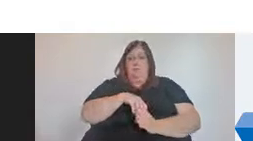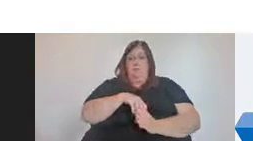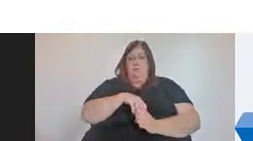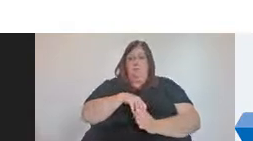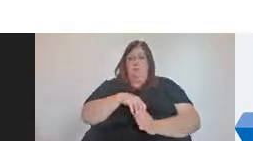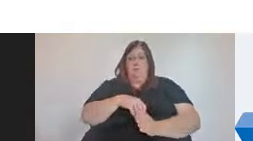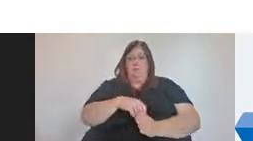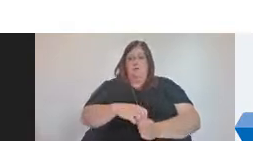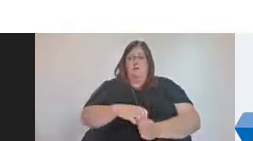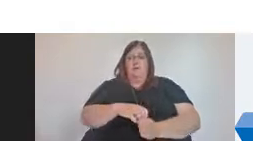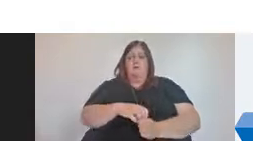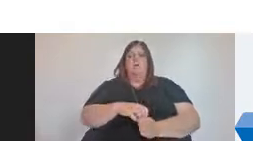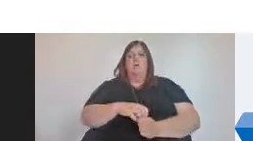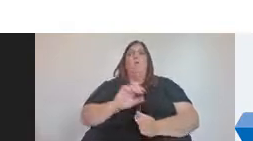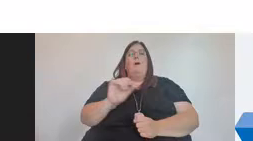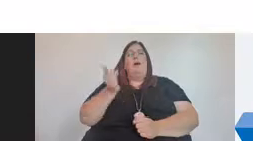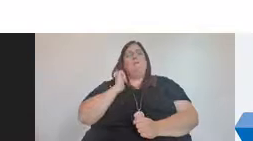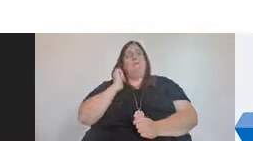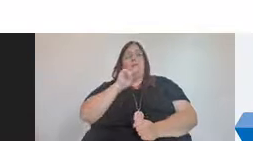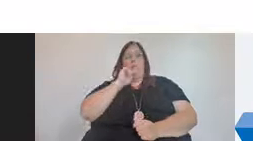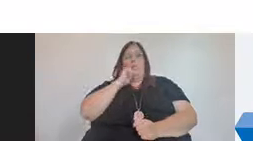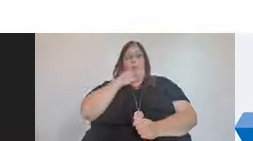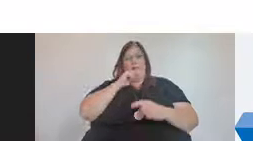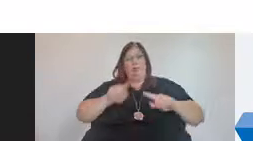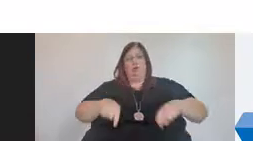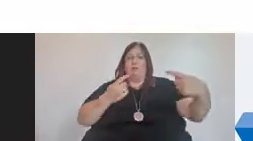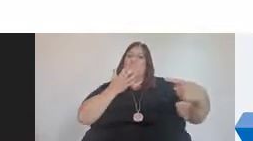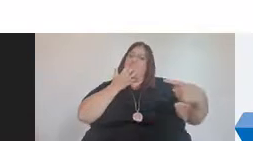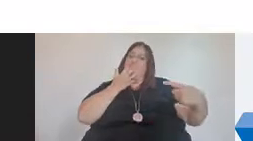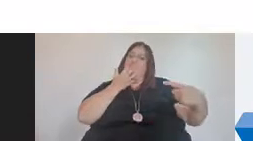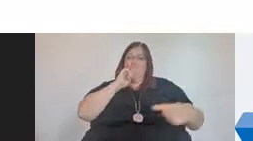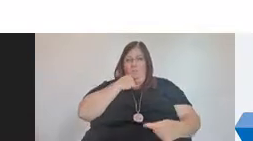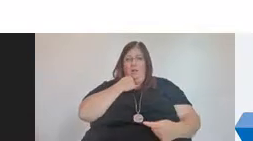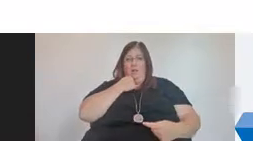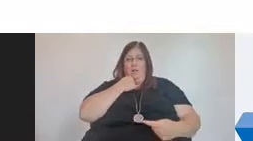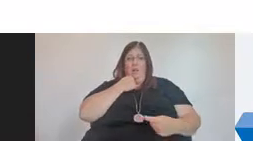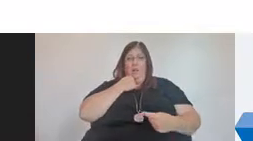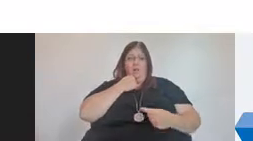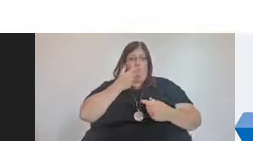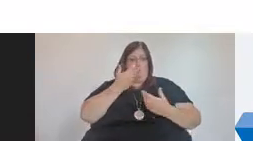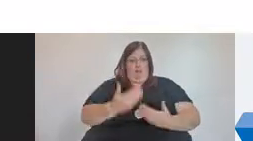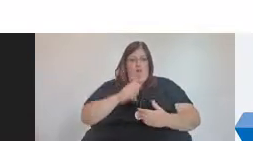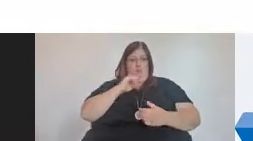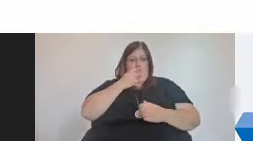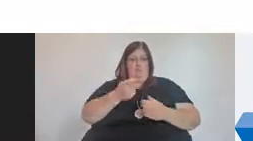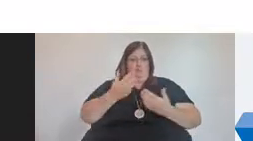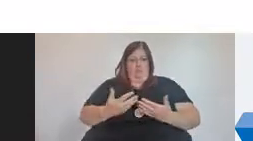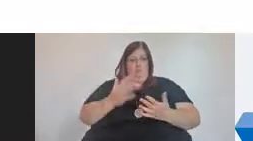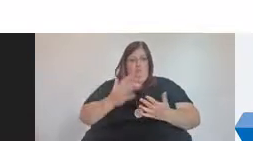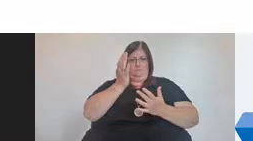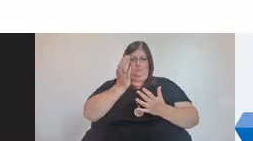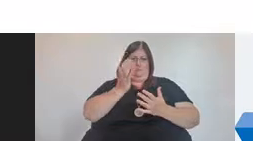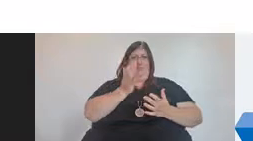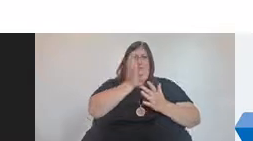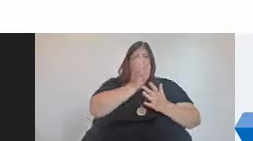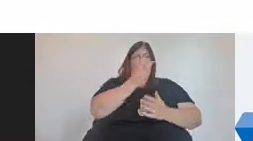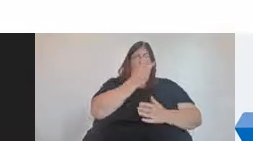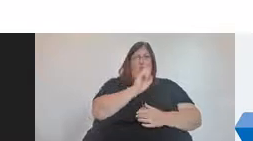expect there to be a financial challenge in the next financial year, which is now 22-23. We're in the middle of